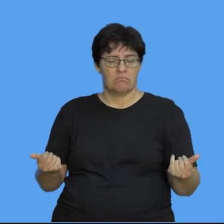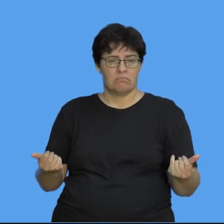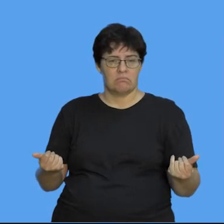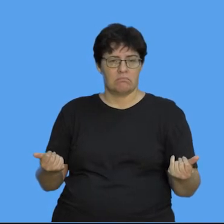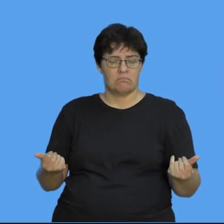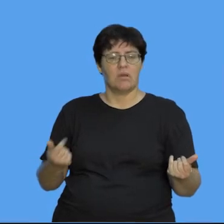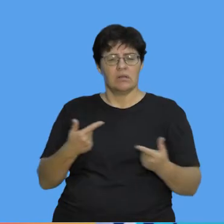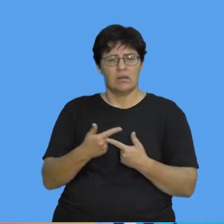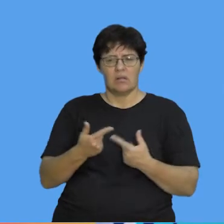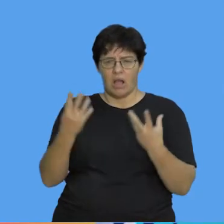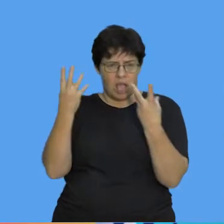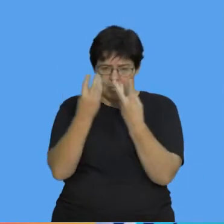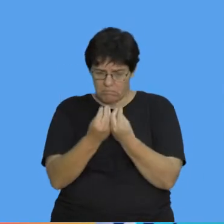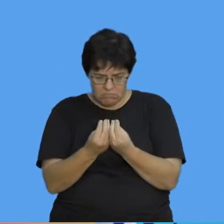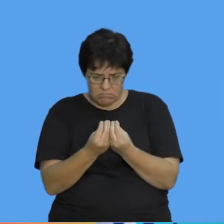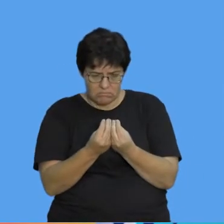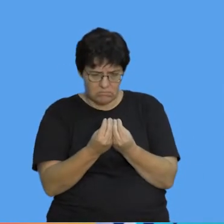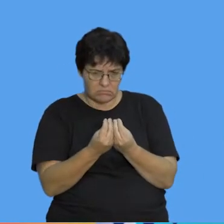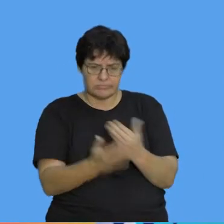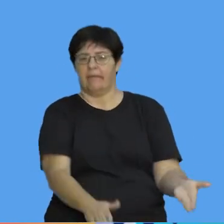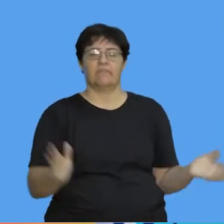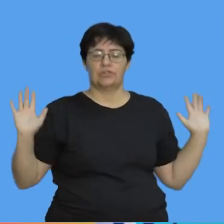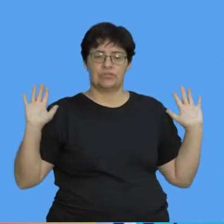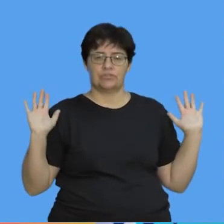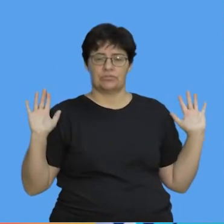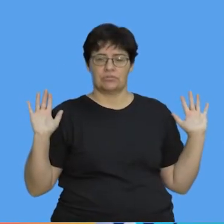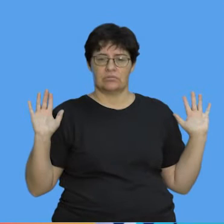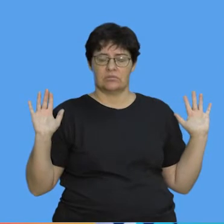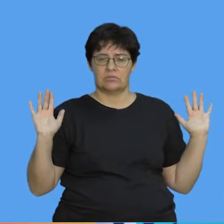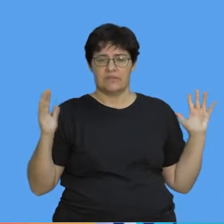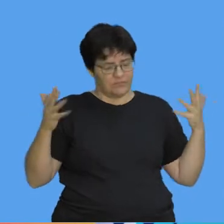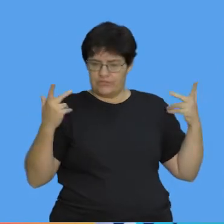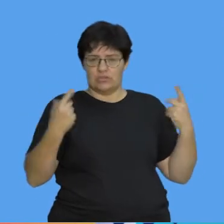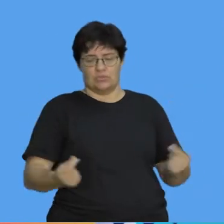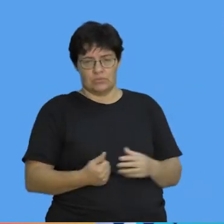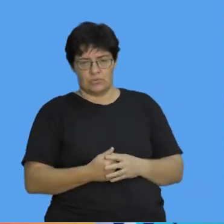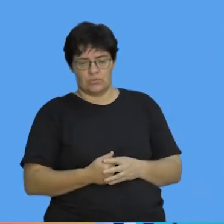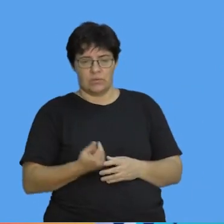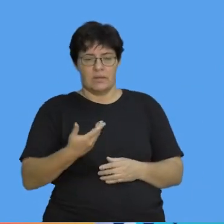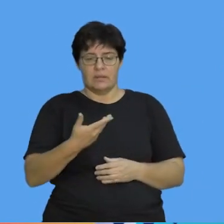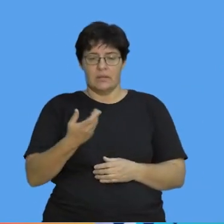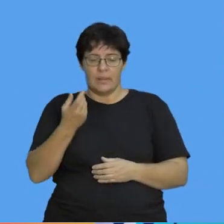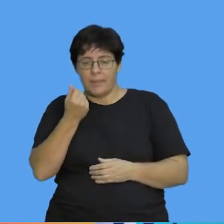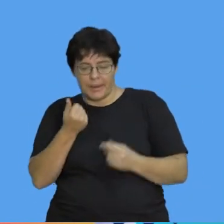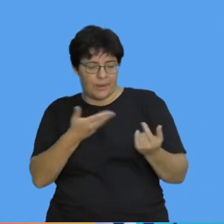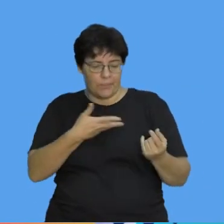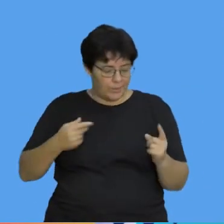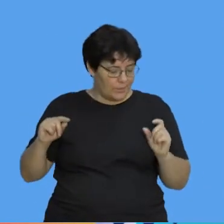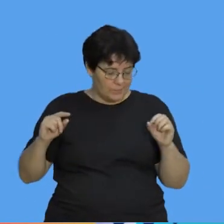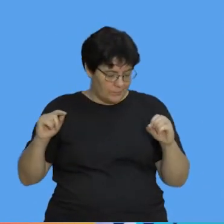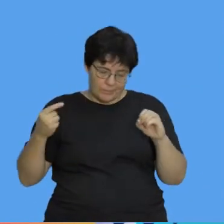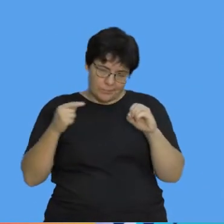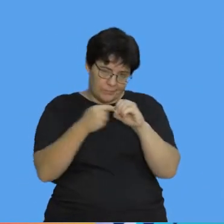disappears. He shrivels up. There's the gametophyte. He shrivels up, and he dies. He dies. He's done his thing. Male